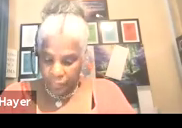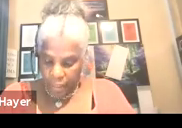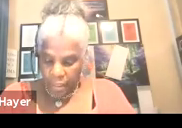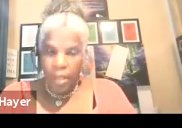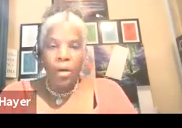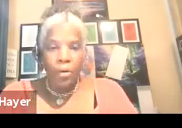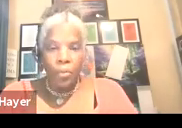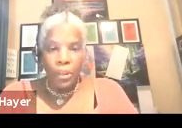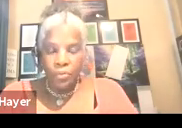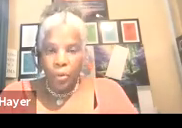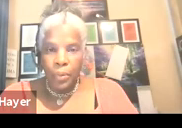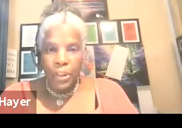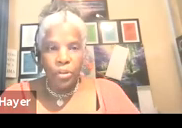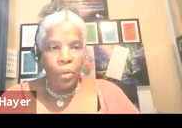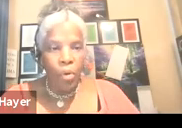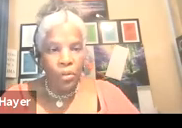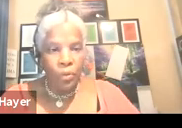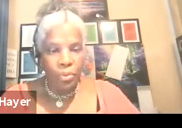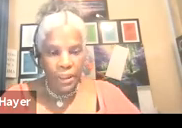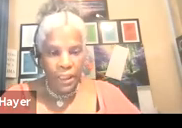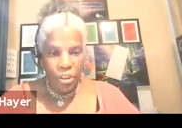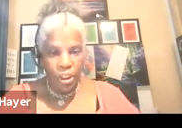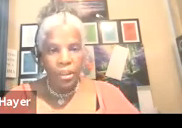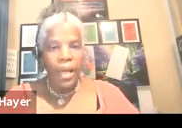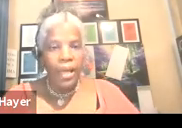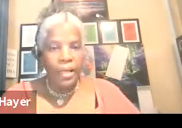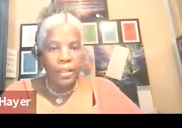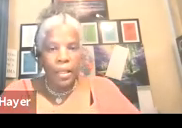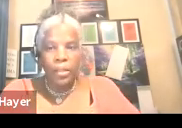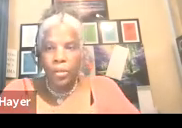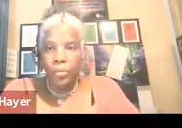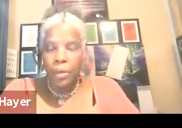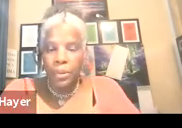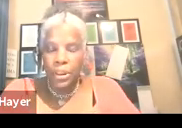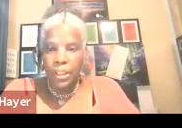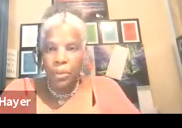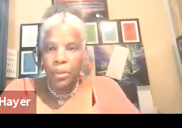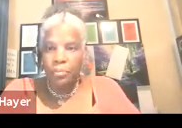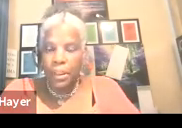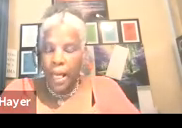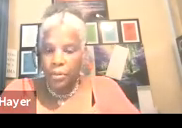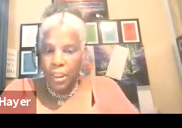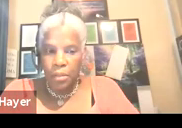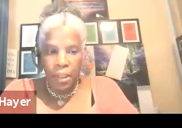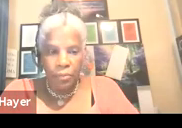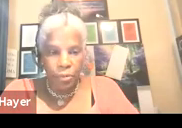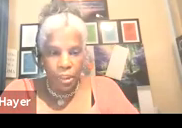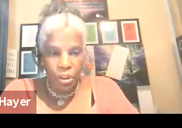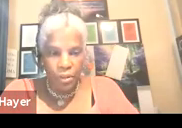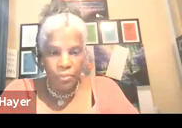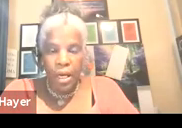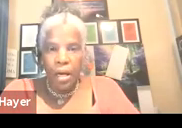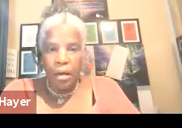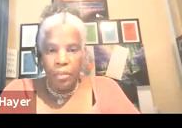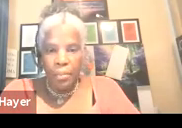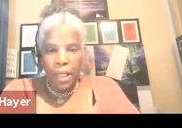Prevention. We look forward to a wonderful presentation, and I will just give you a little bit of housekeeping